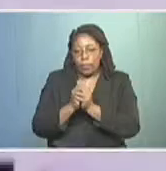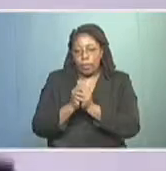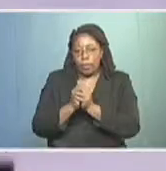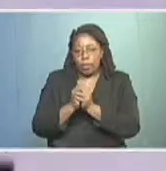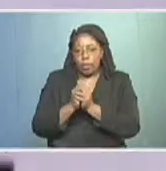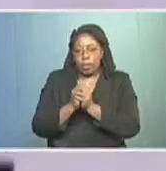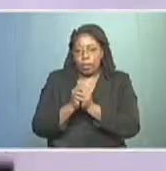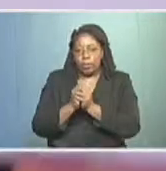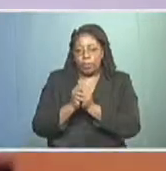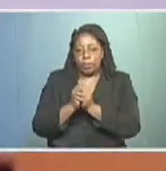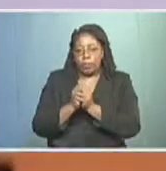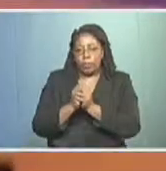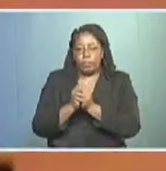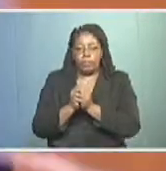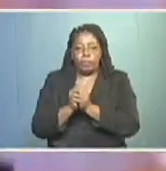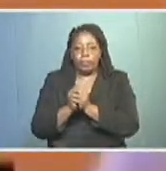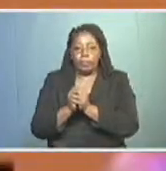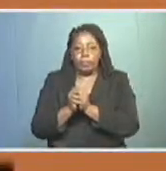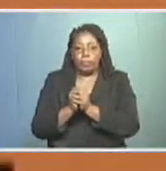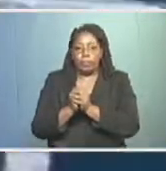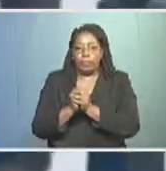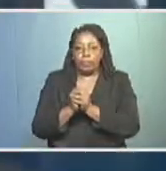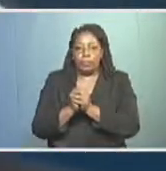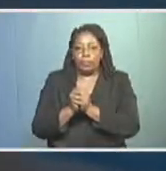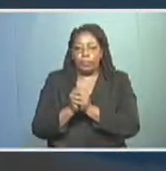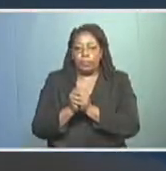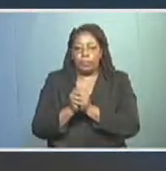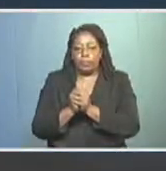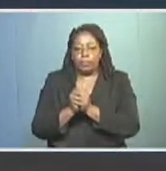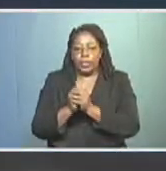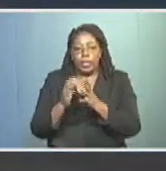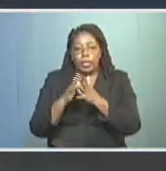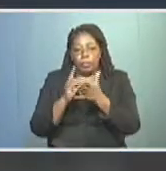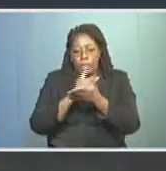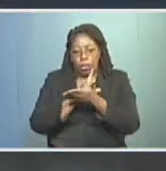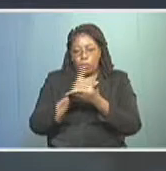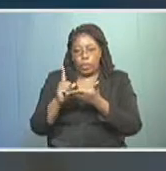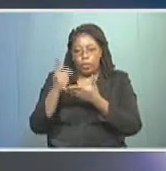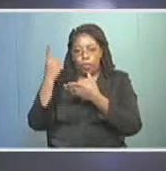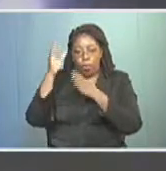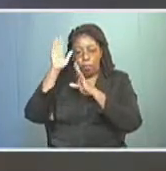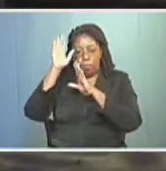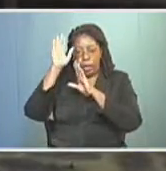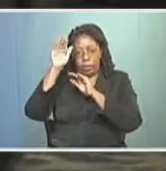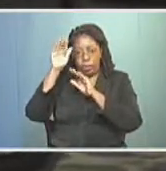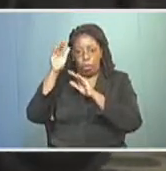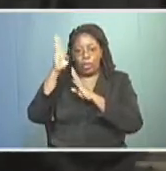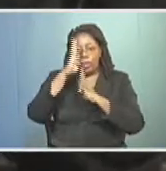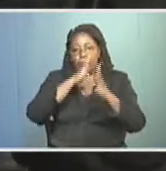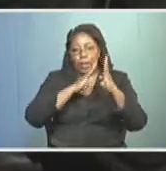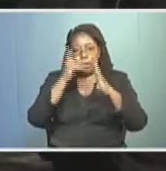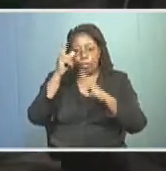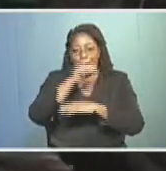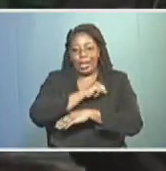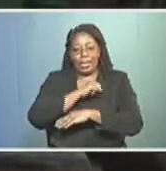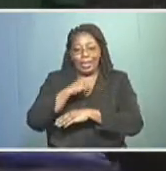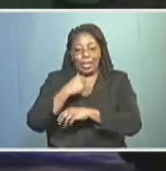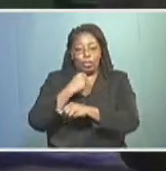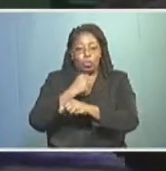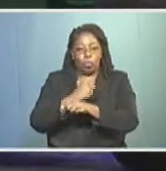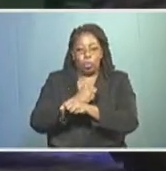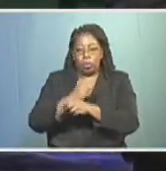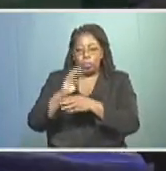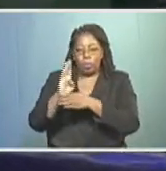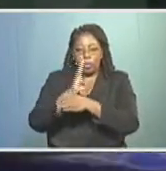in a row. They host the Dallas Mavericks. And it's a big week ahead for basketball in the Battle for Atlantis. Workers were busy